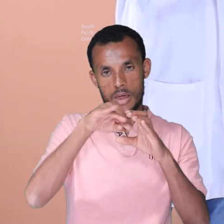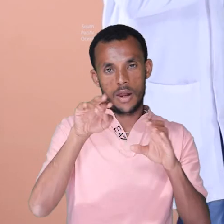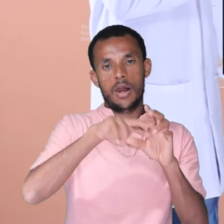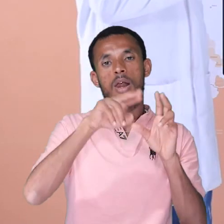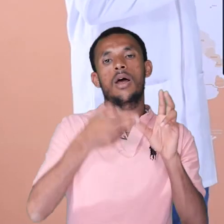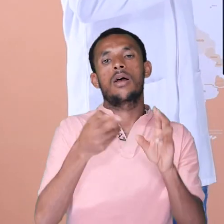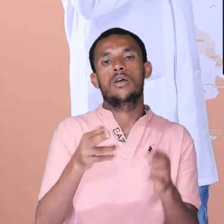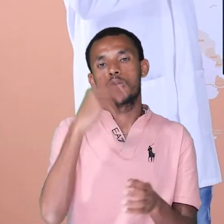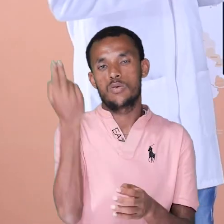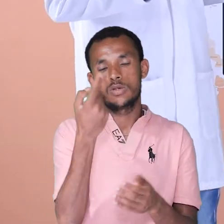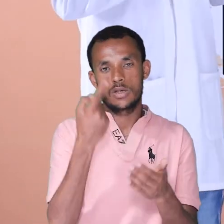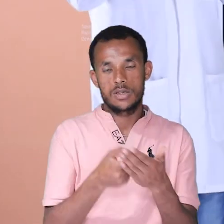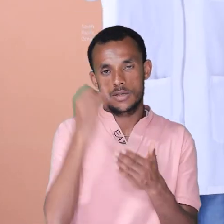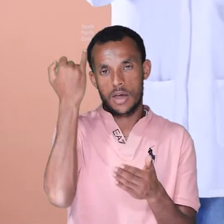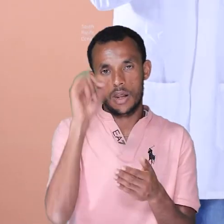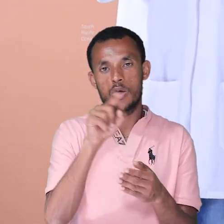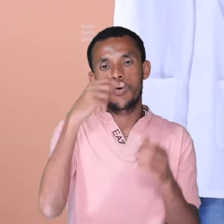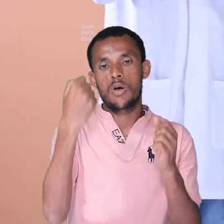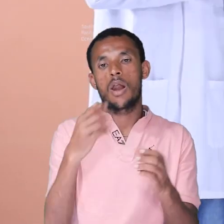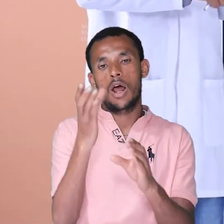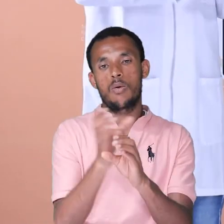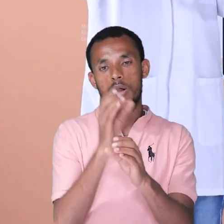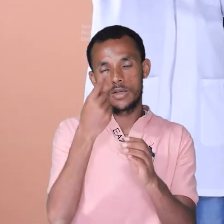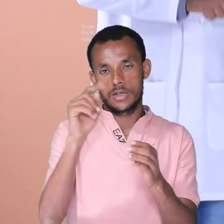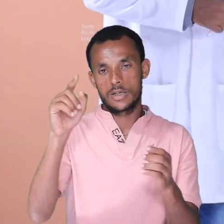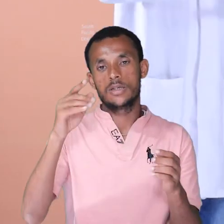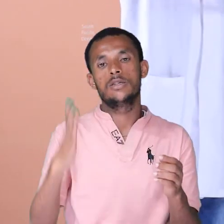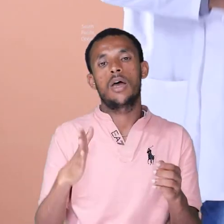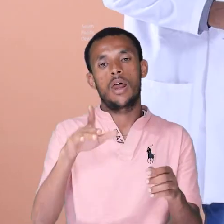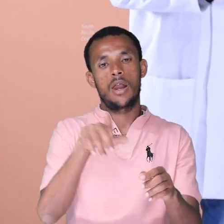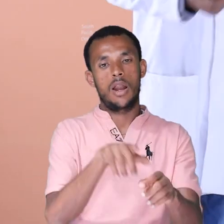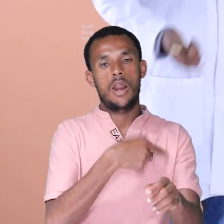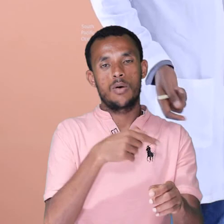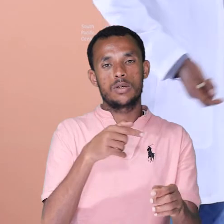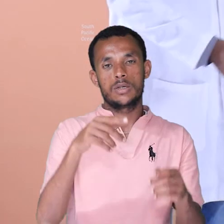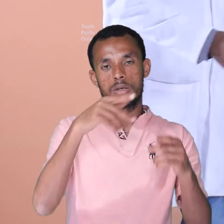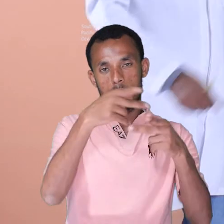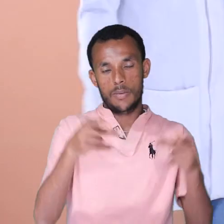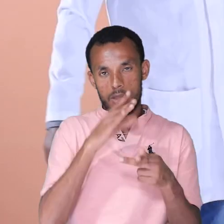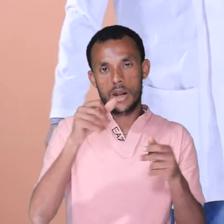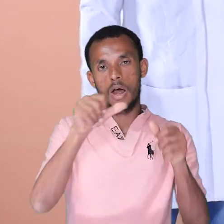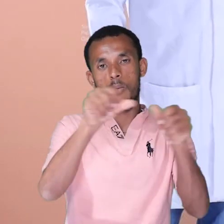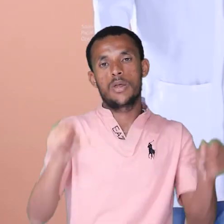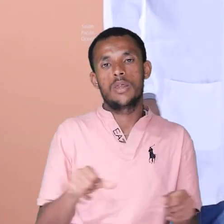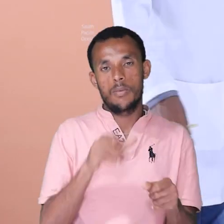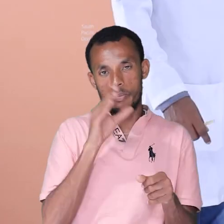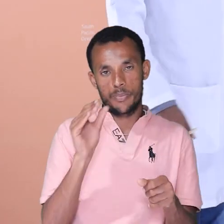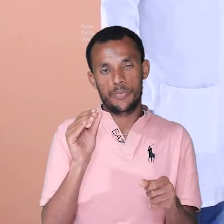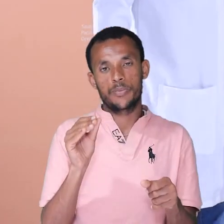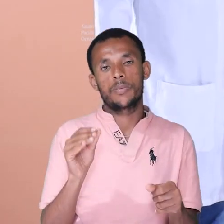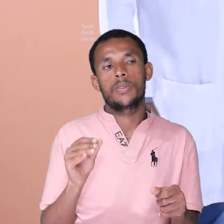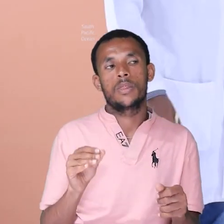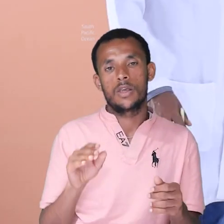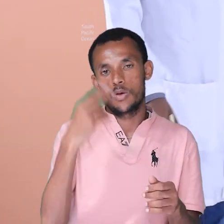polygon. Using this idea, you can calculate the side lengths, perimeter, apothem, and areas of these regular polygons